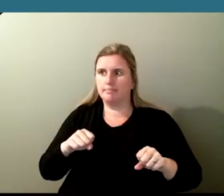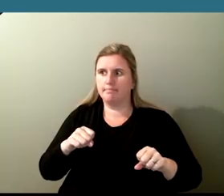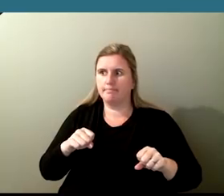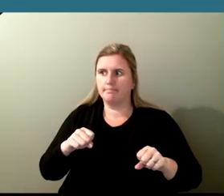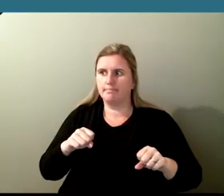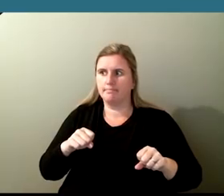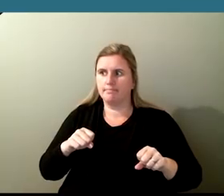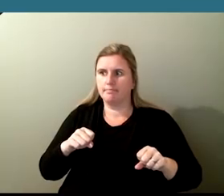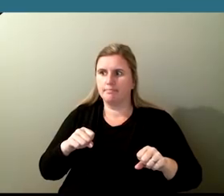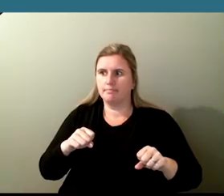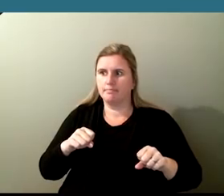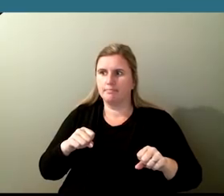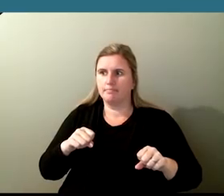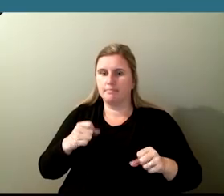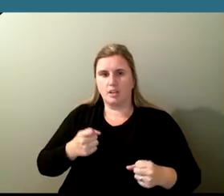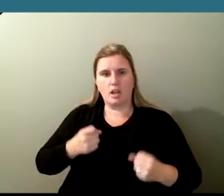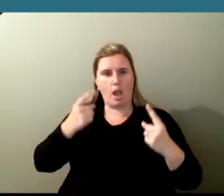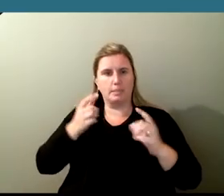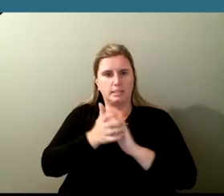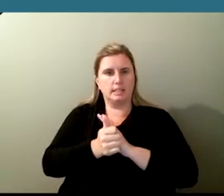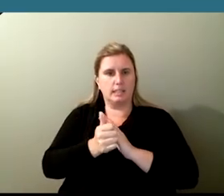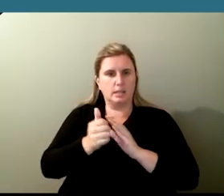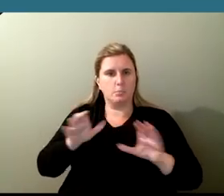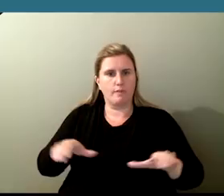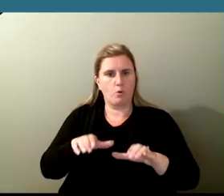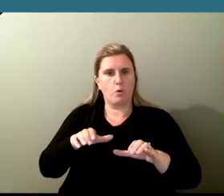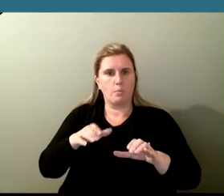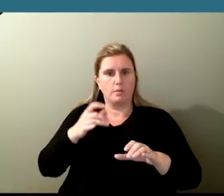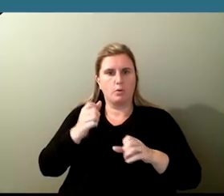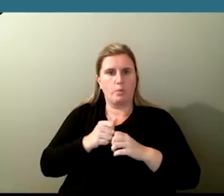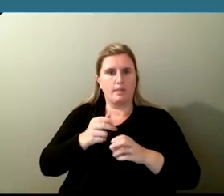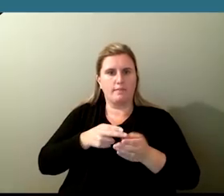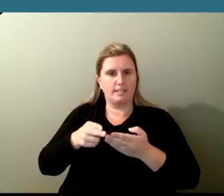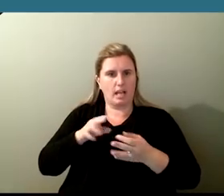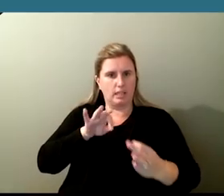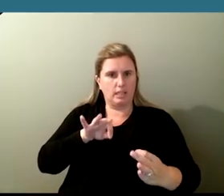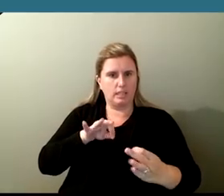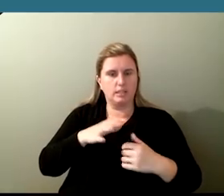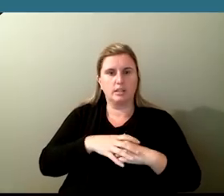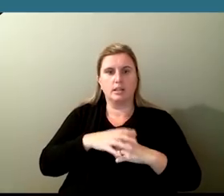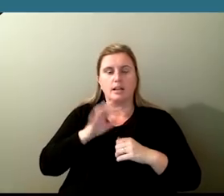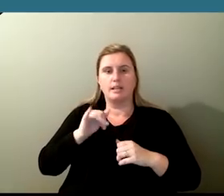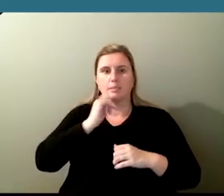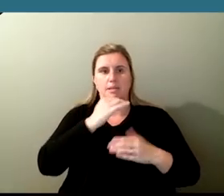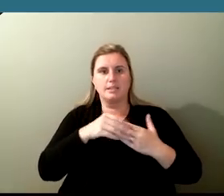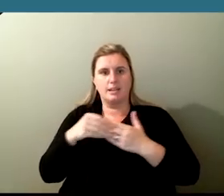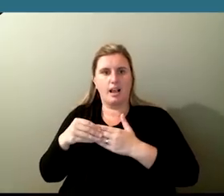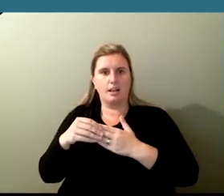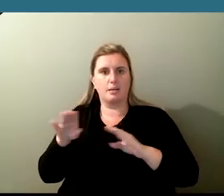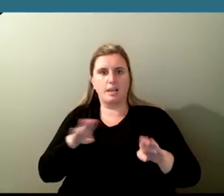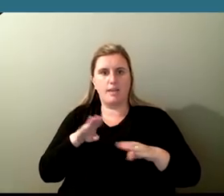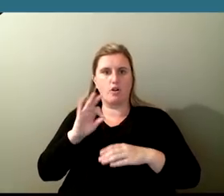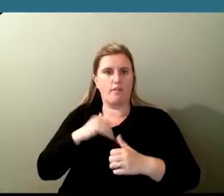uh, competently perform those specific practices to fidelity, thus, of course, misguiding the behavior of our